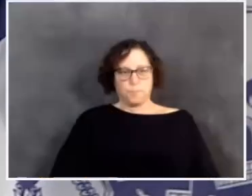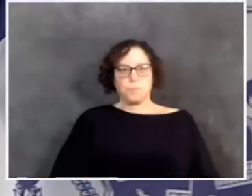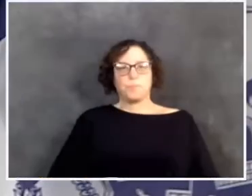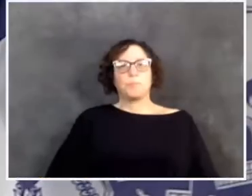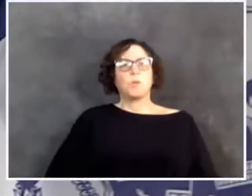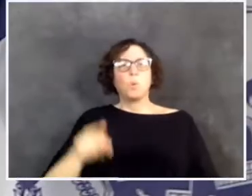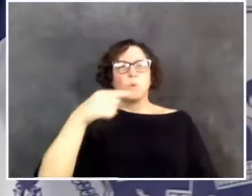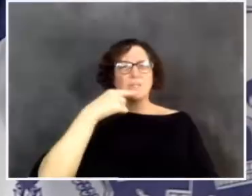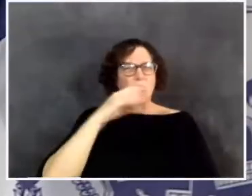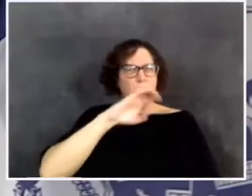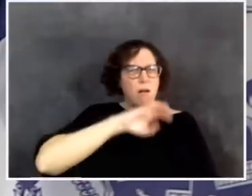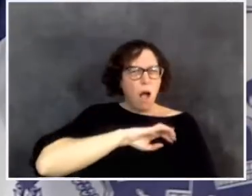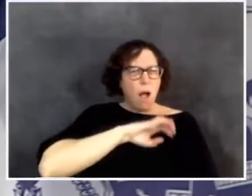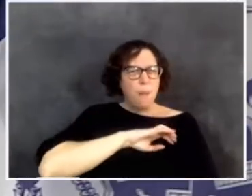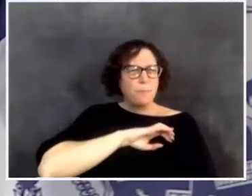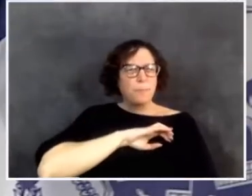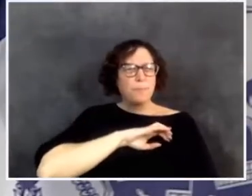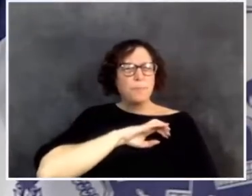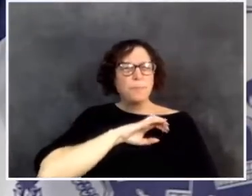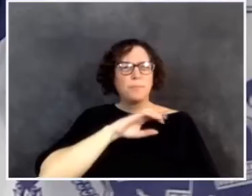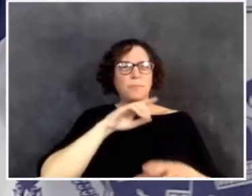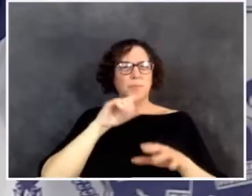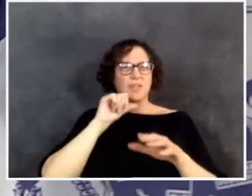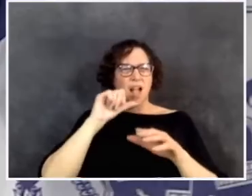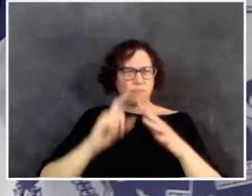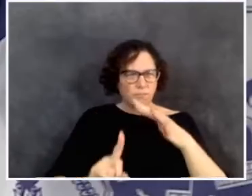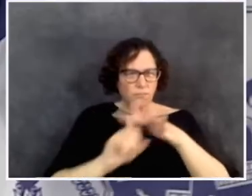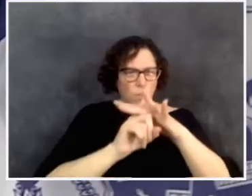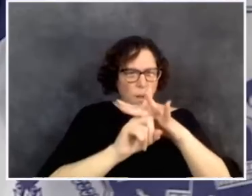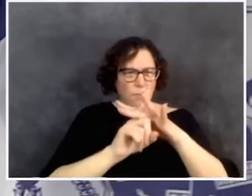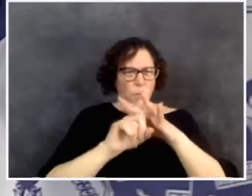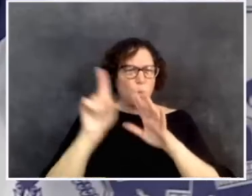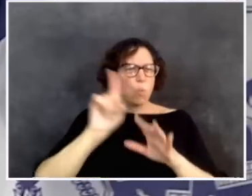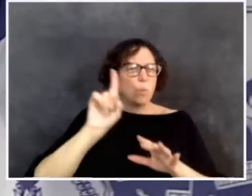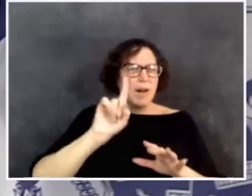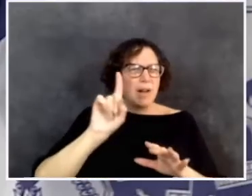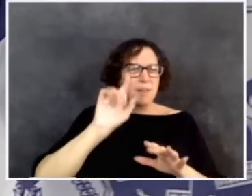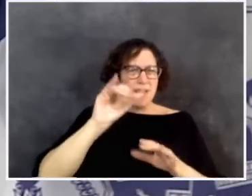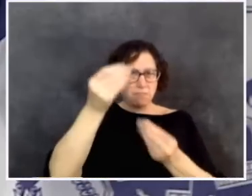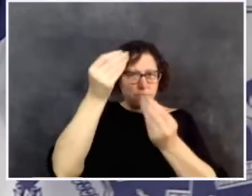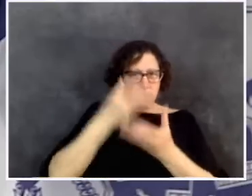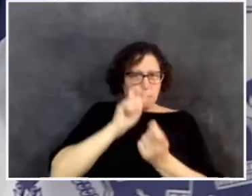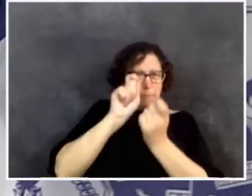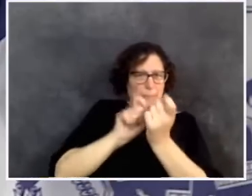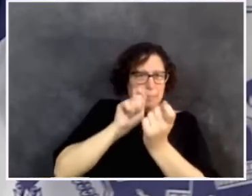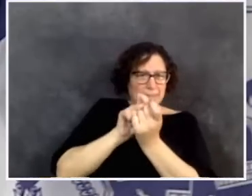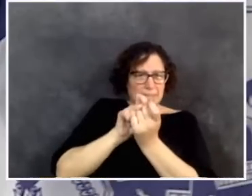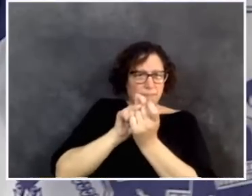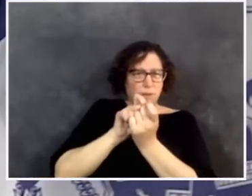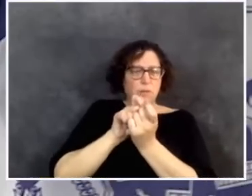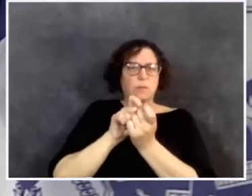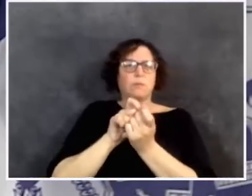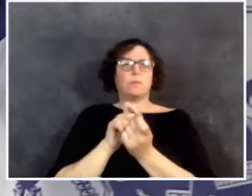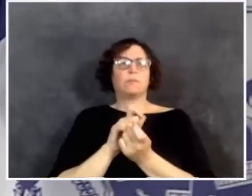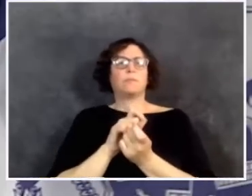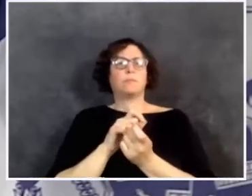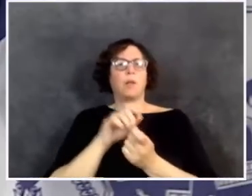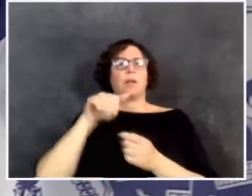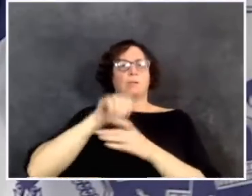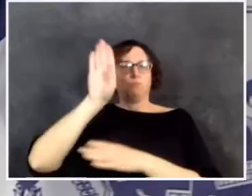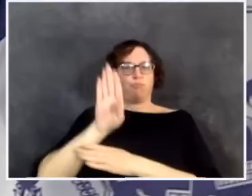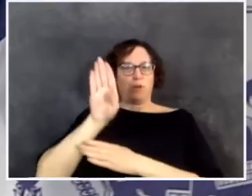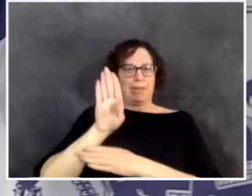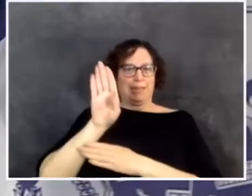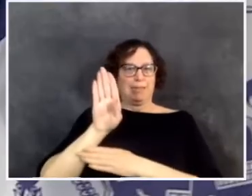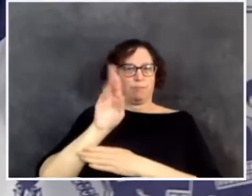That's on 43rd Street in Brooklyn. Okay, can we get an exact location? Yes, 1321 43rd